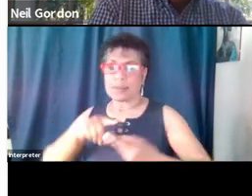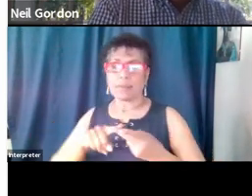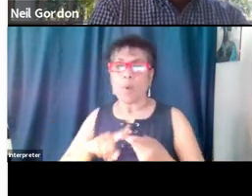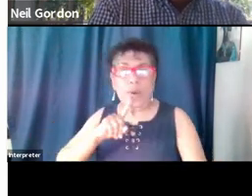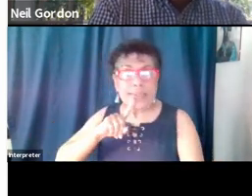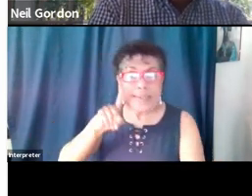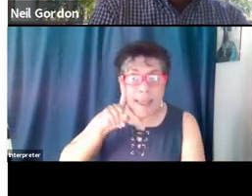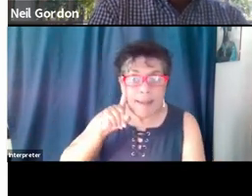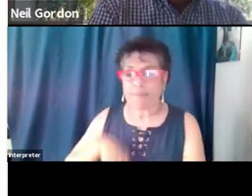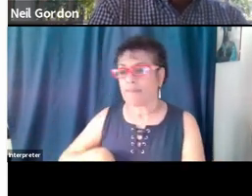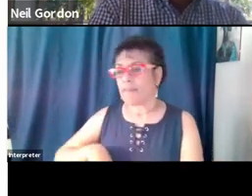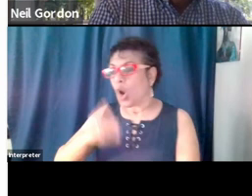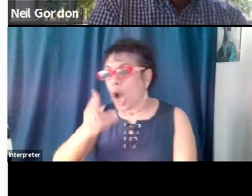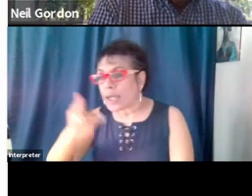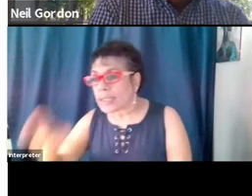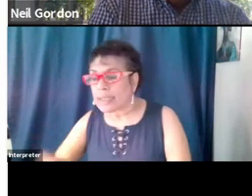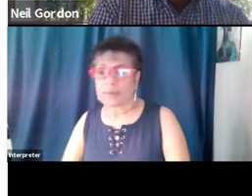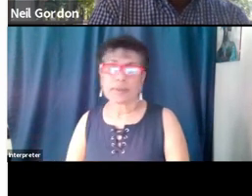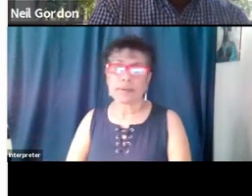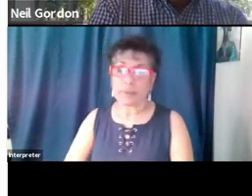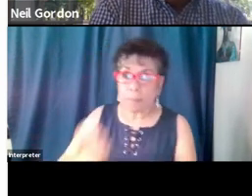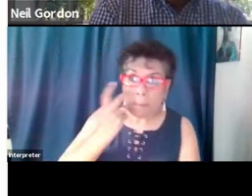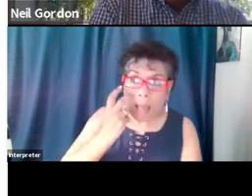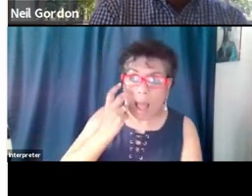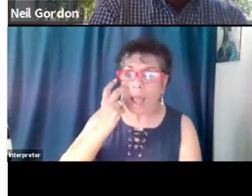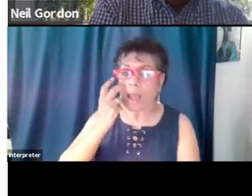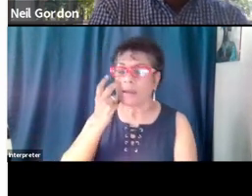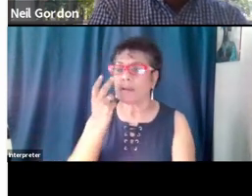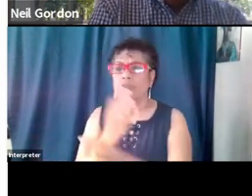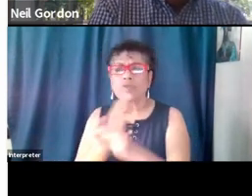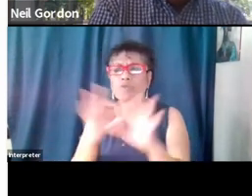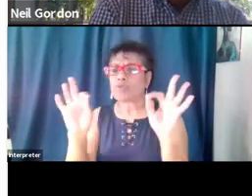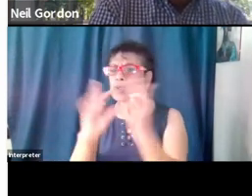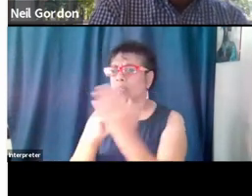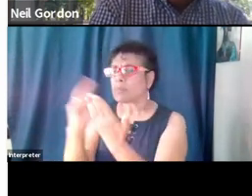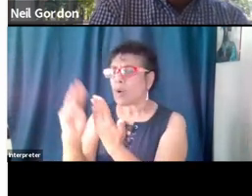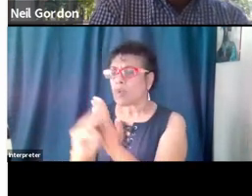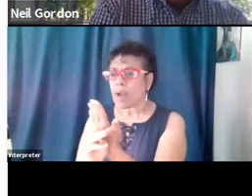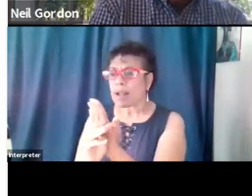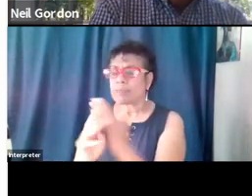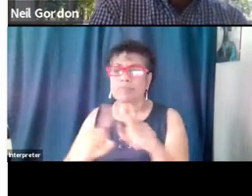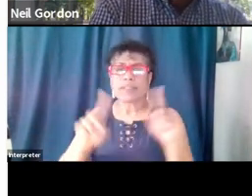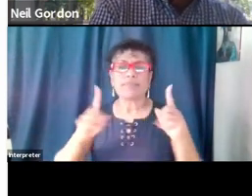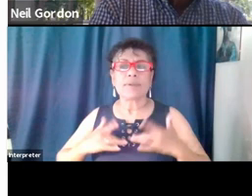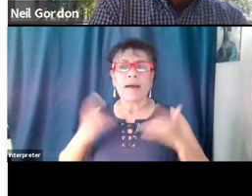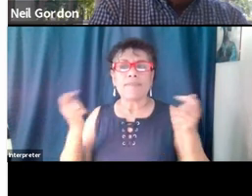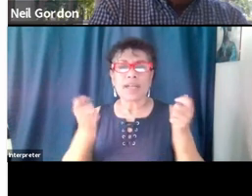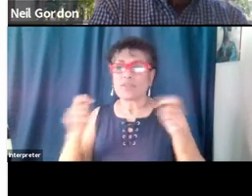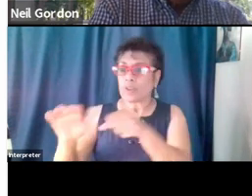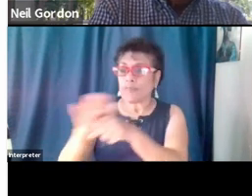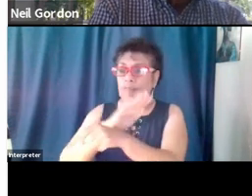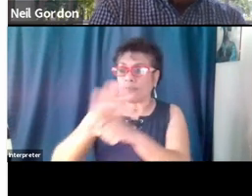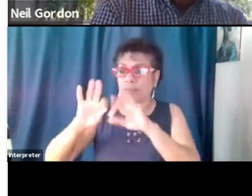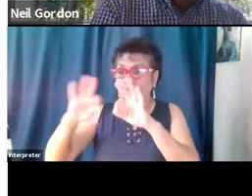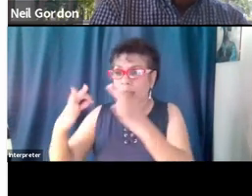hearing or have vision impairment, all with free programs and events for the whole family.